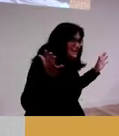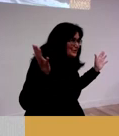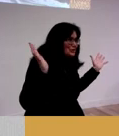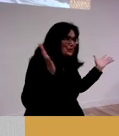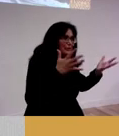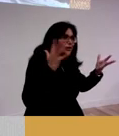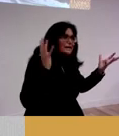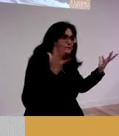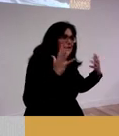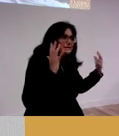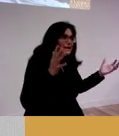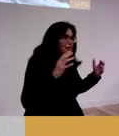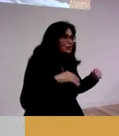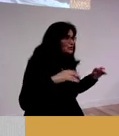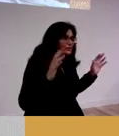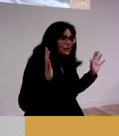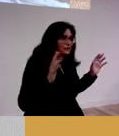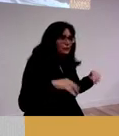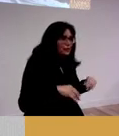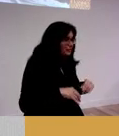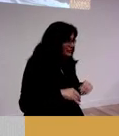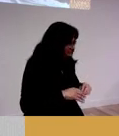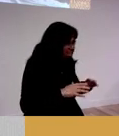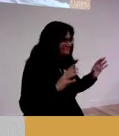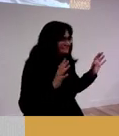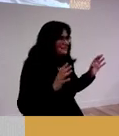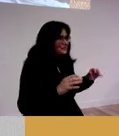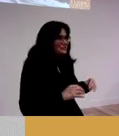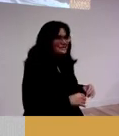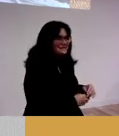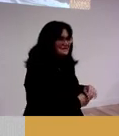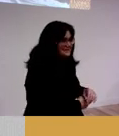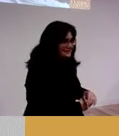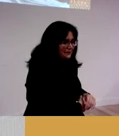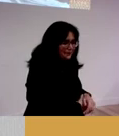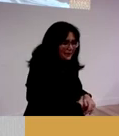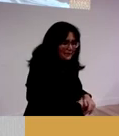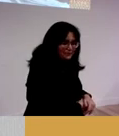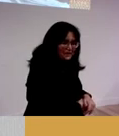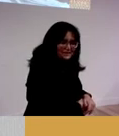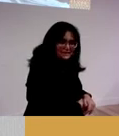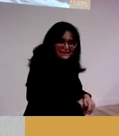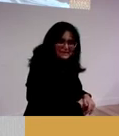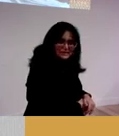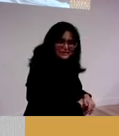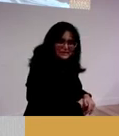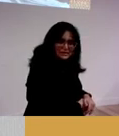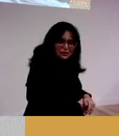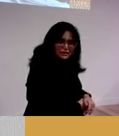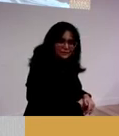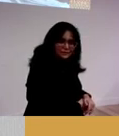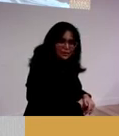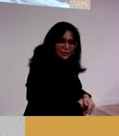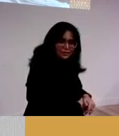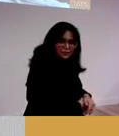And then, you know, eyes met Dad across a crowded room, and, you know, the rest is, as they say, is